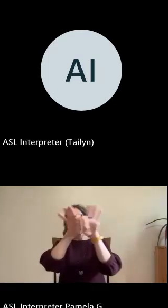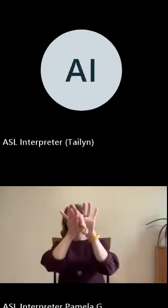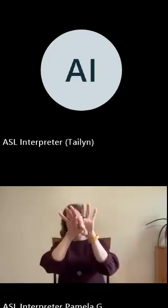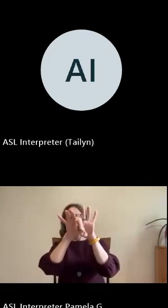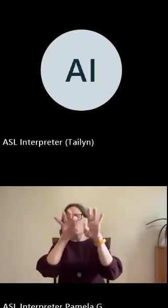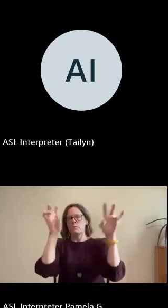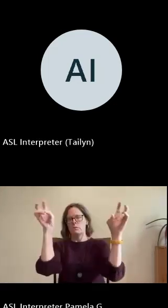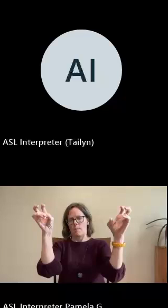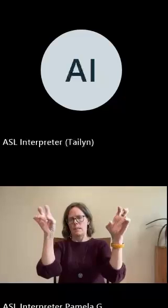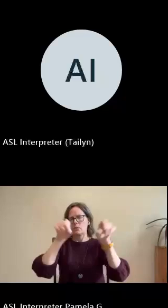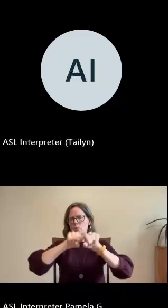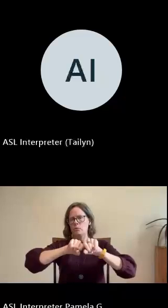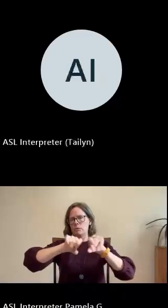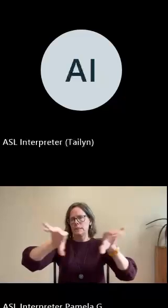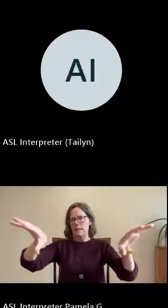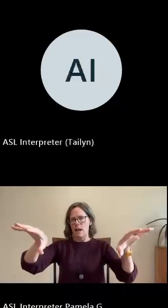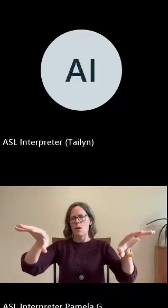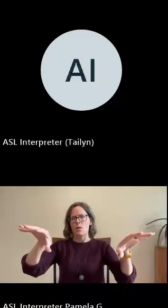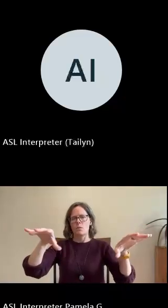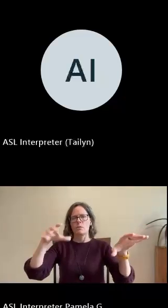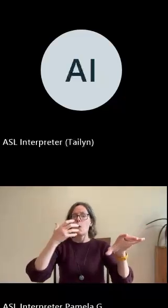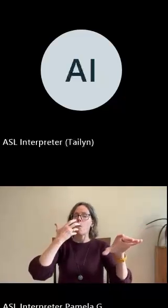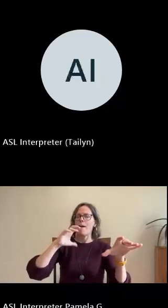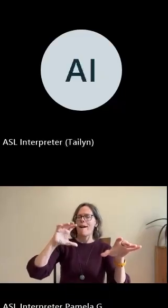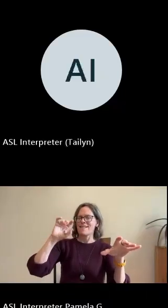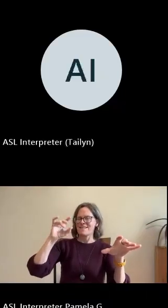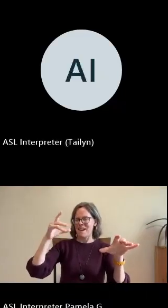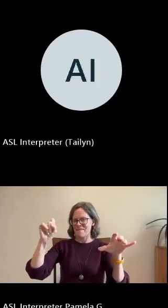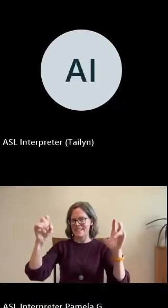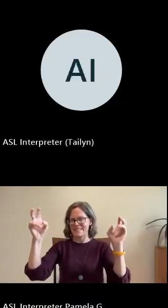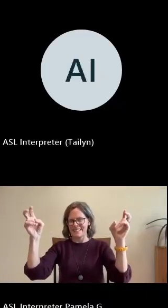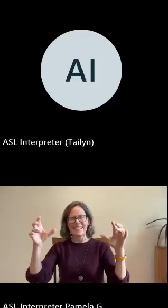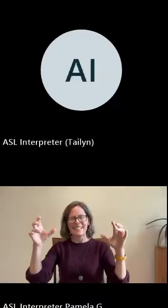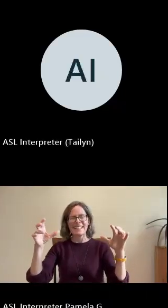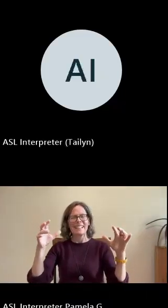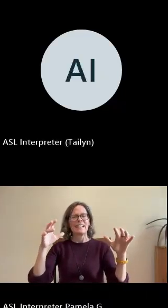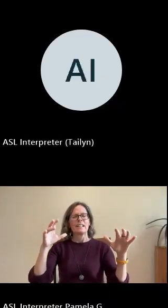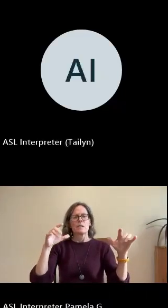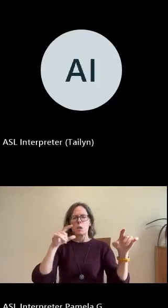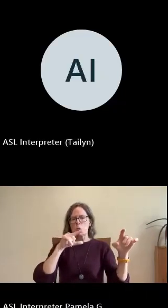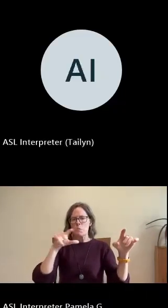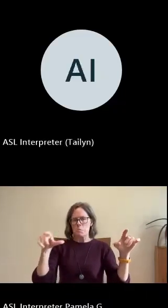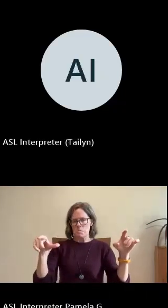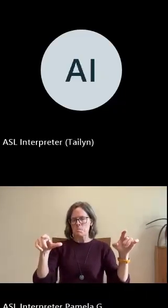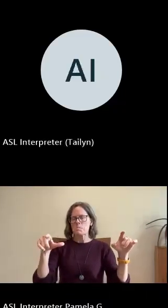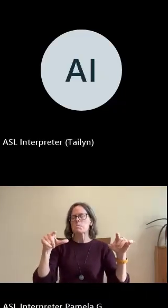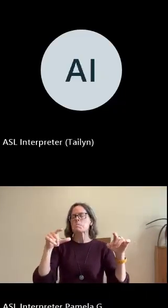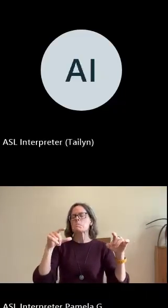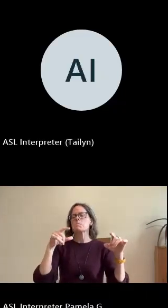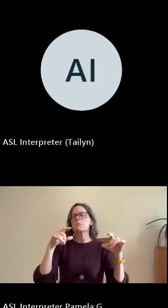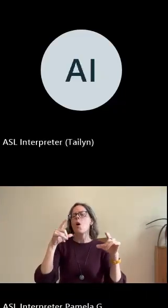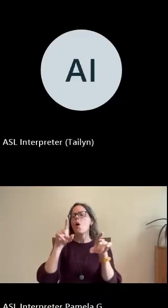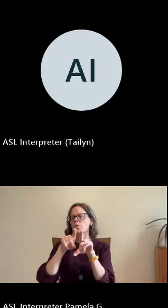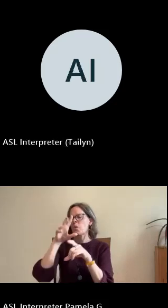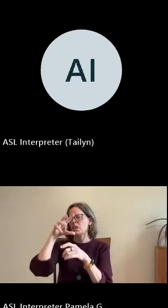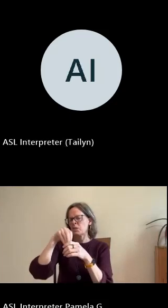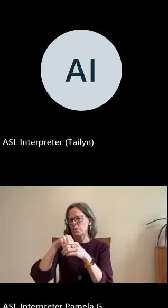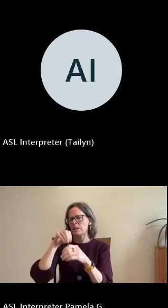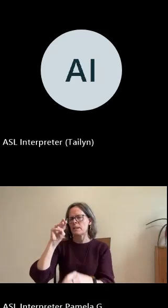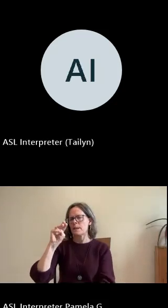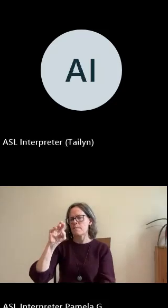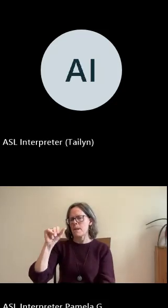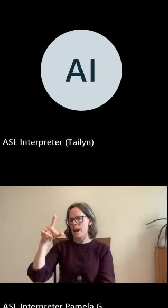out. And we have hot topics here, I guess. So that will be included in the MAPE newsletter that